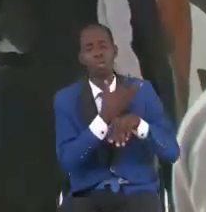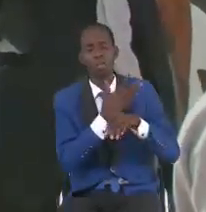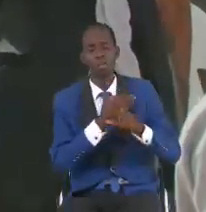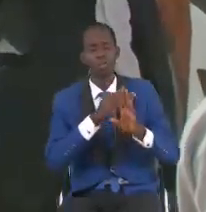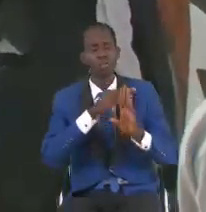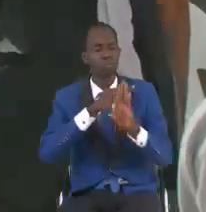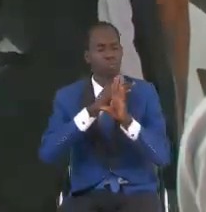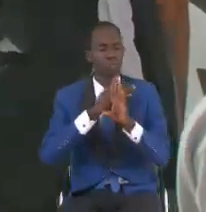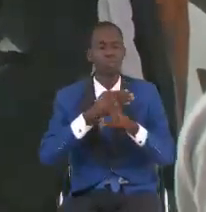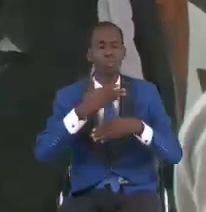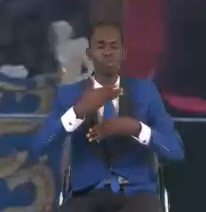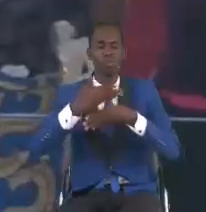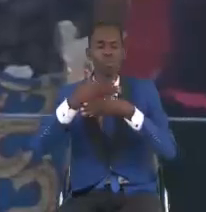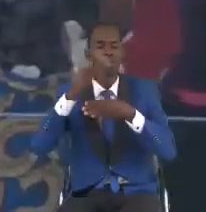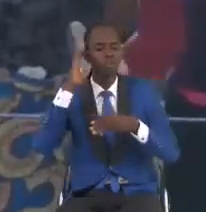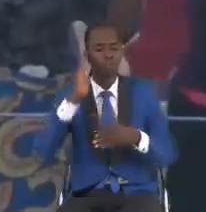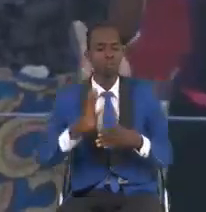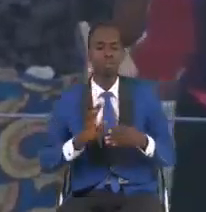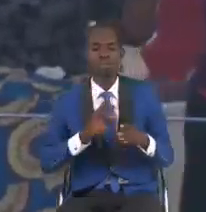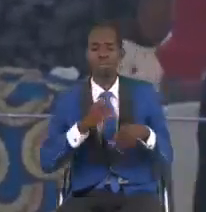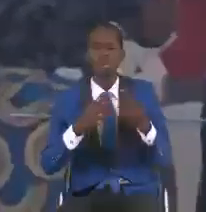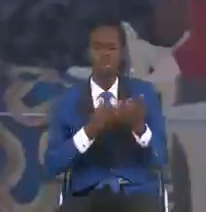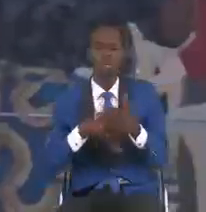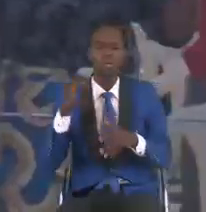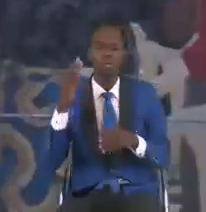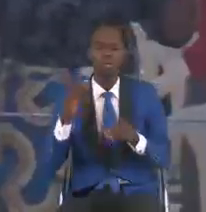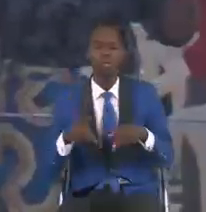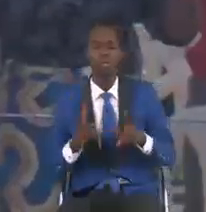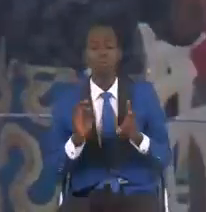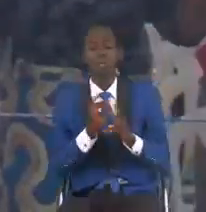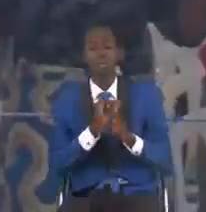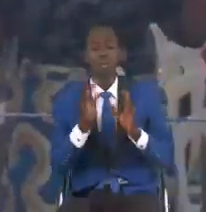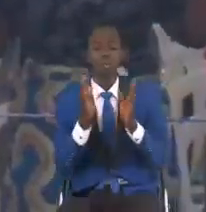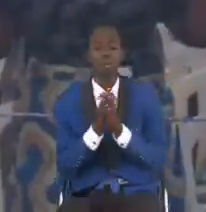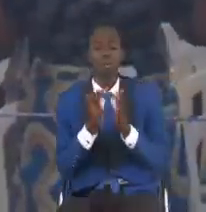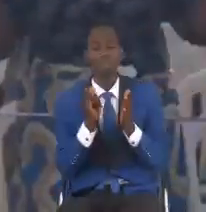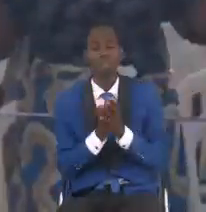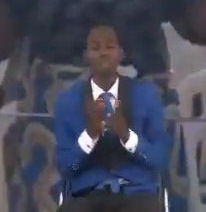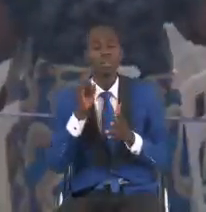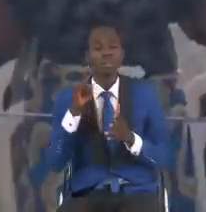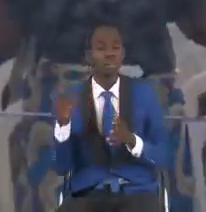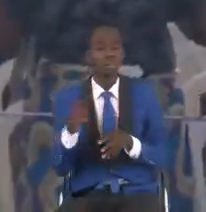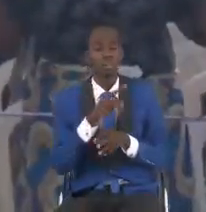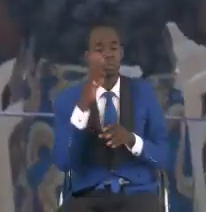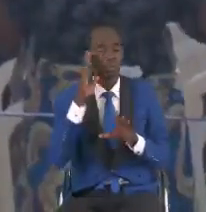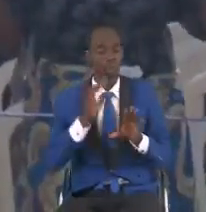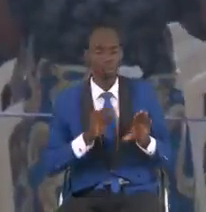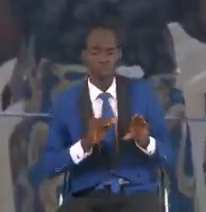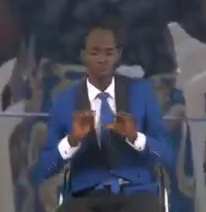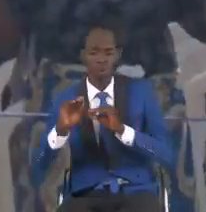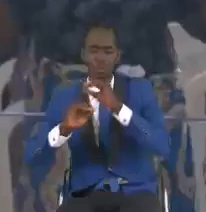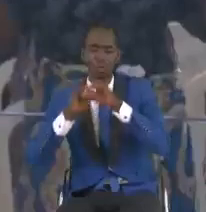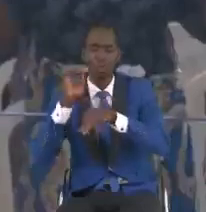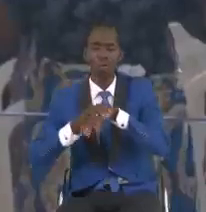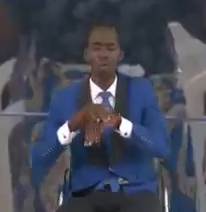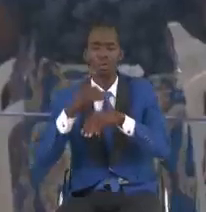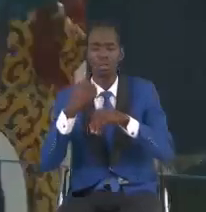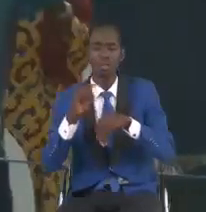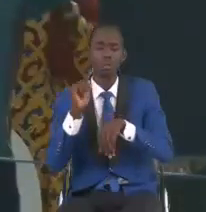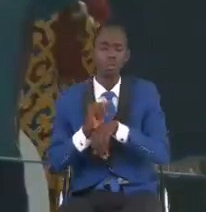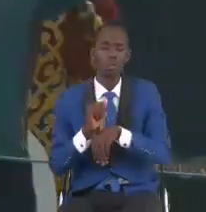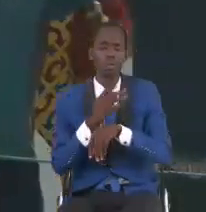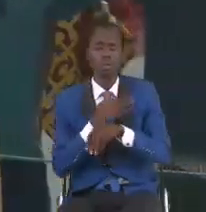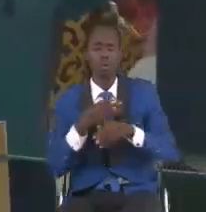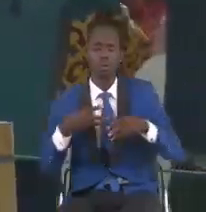will vanish out of the way. And I pray they will move on in the work of the Lord, in the way of the Lord,